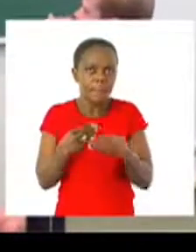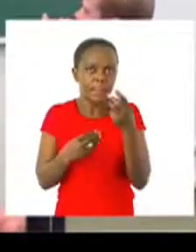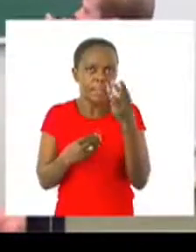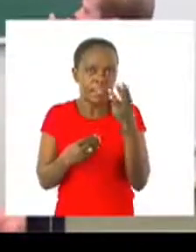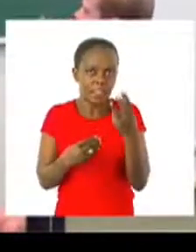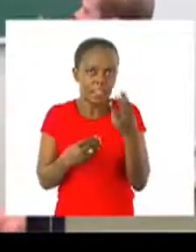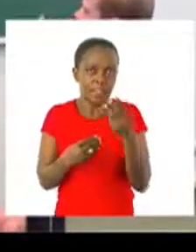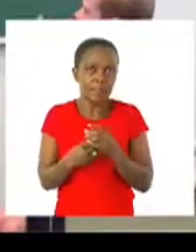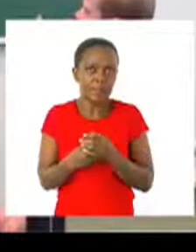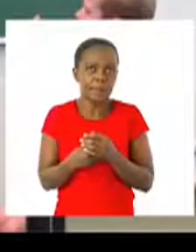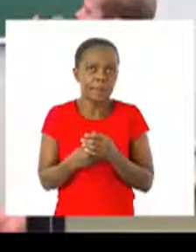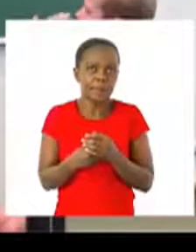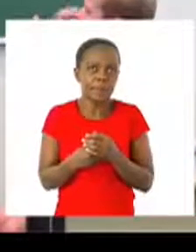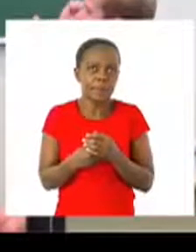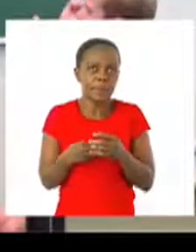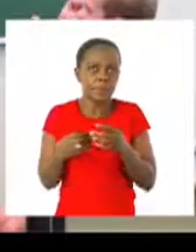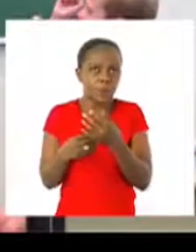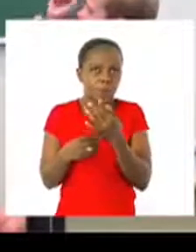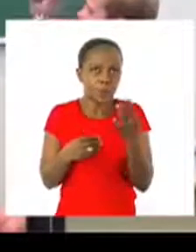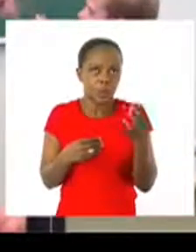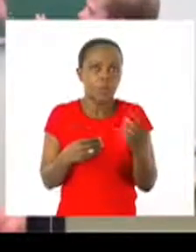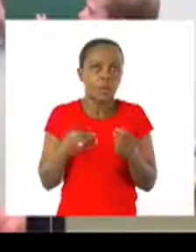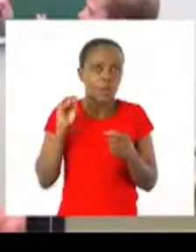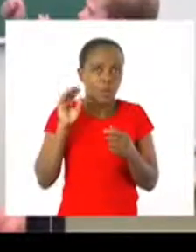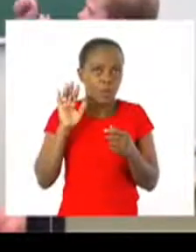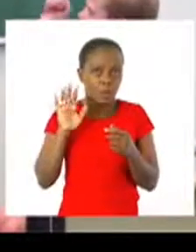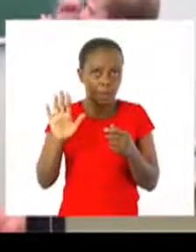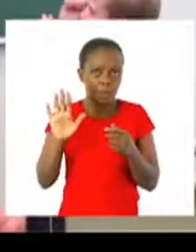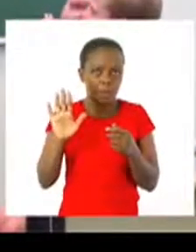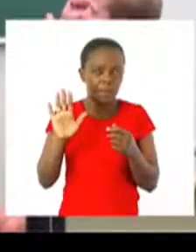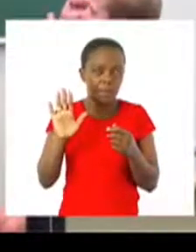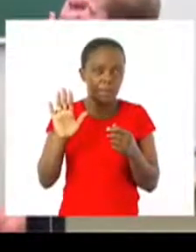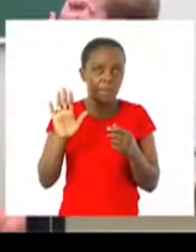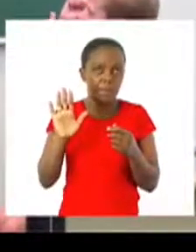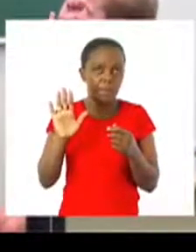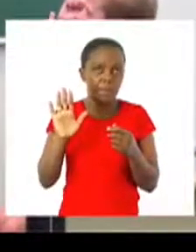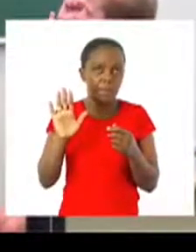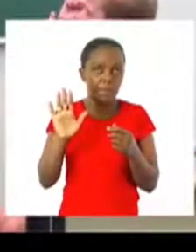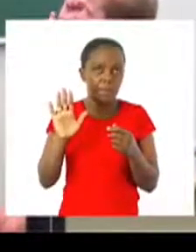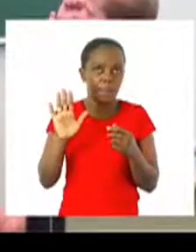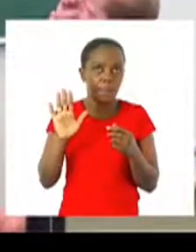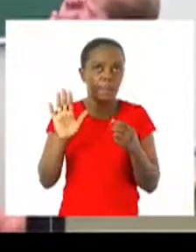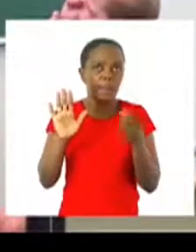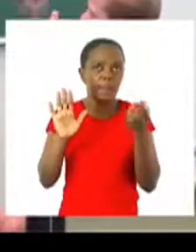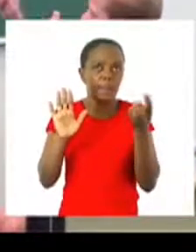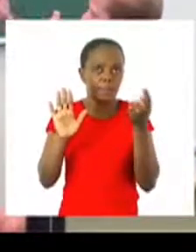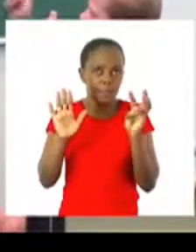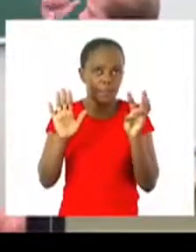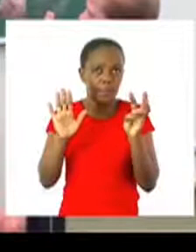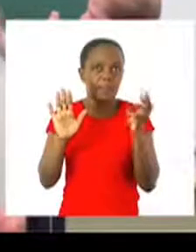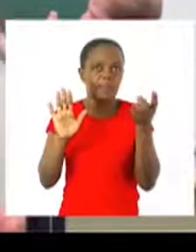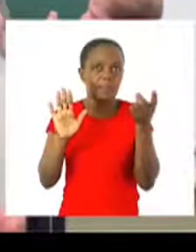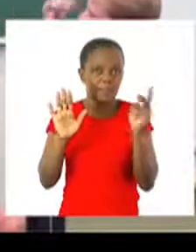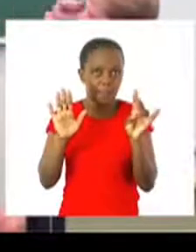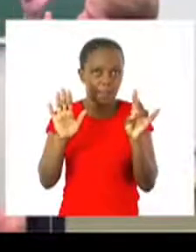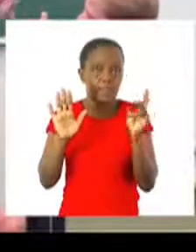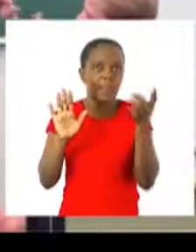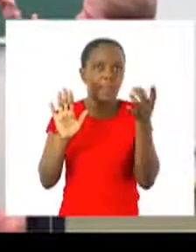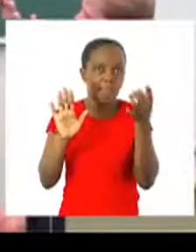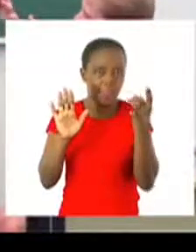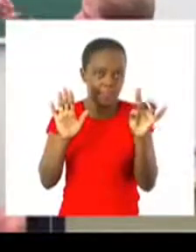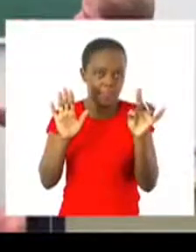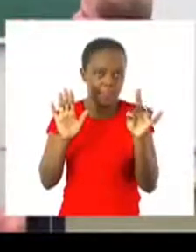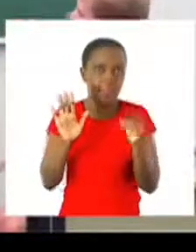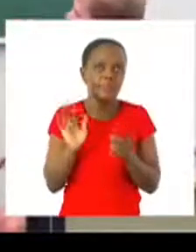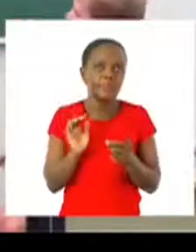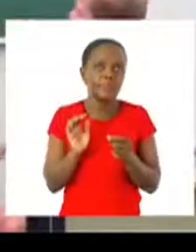count on 5 plus 3. 5, 6, 7,